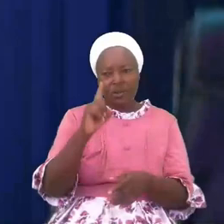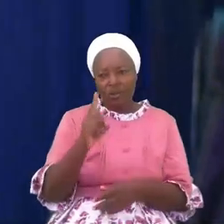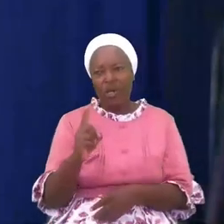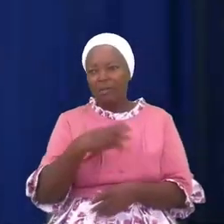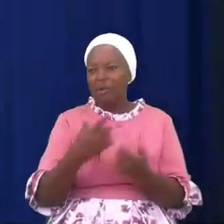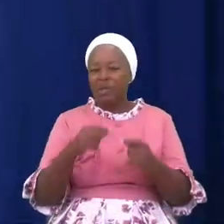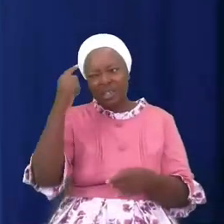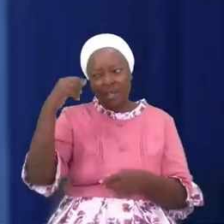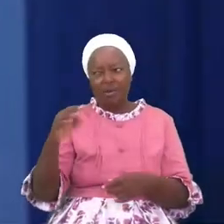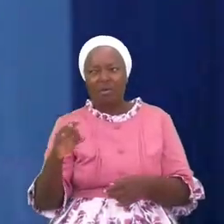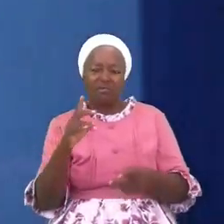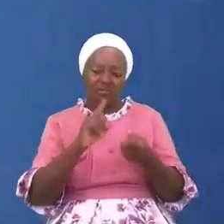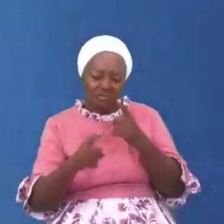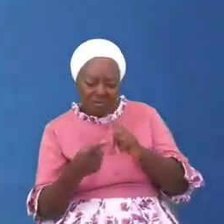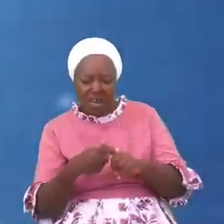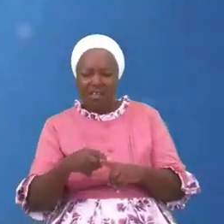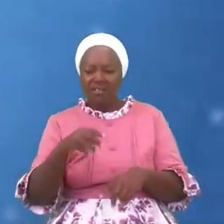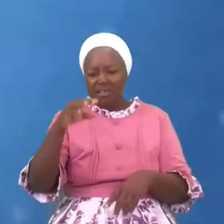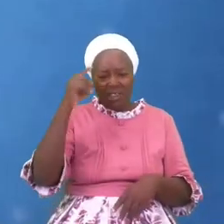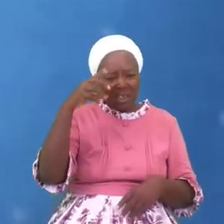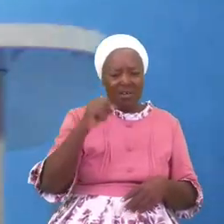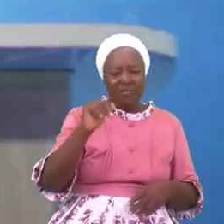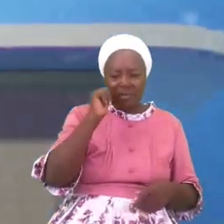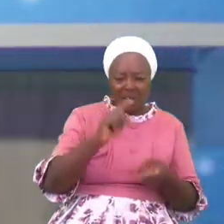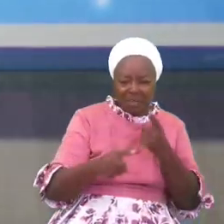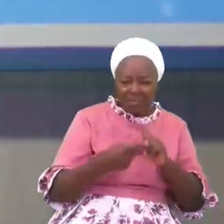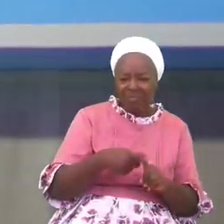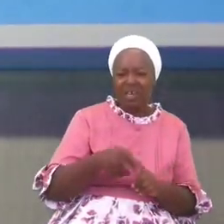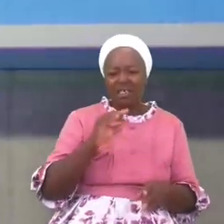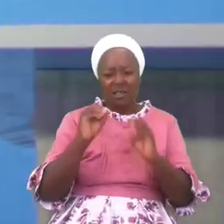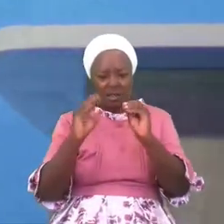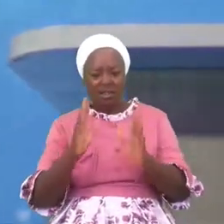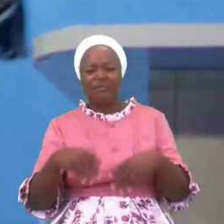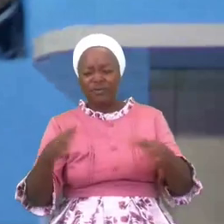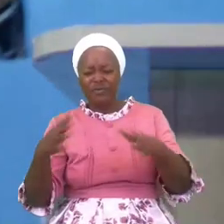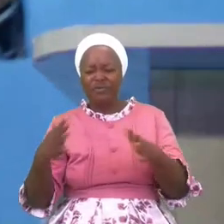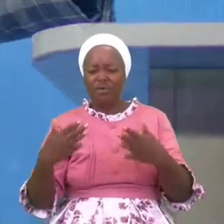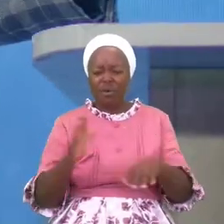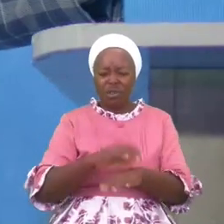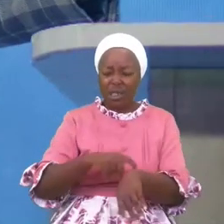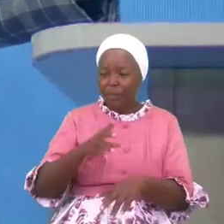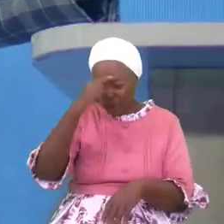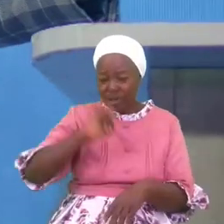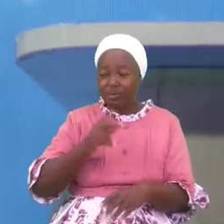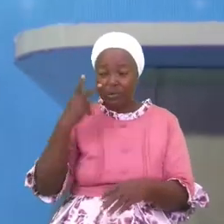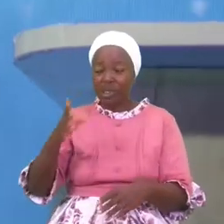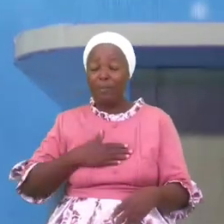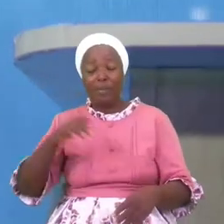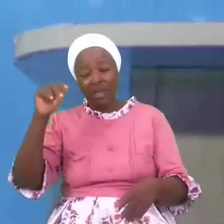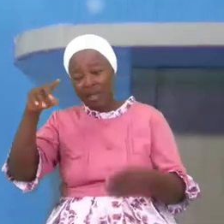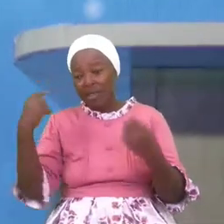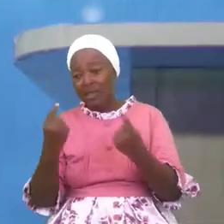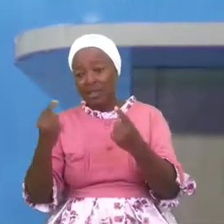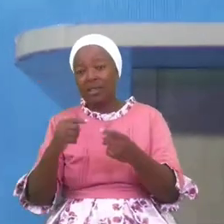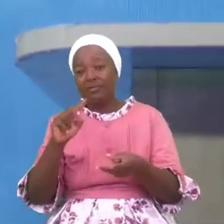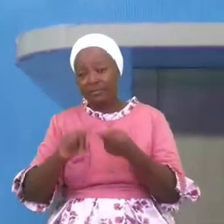teacher, finishing time. I have an appointment with my sin partner. And so, because they were not paying attention, they didn't